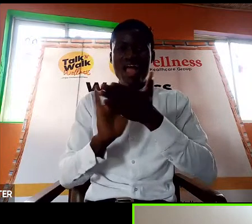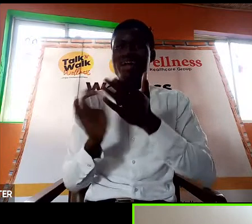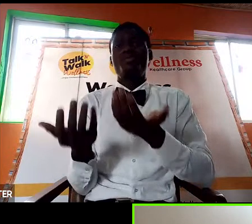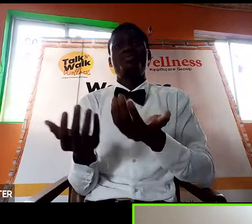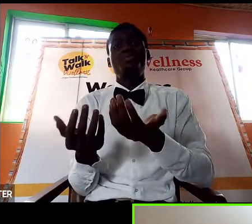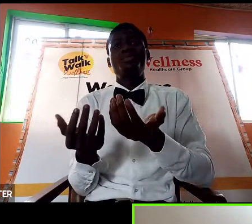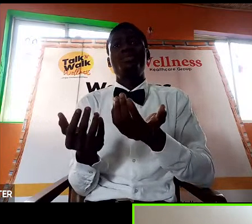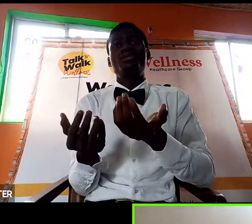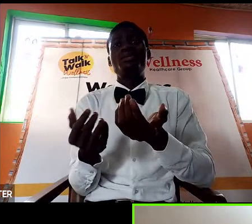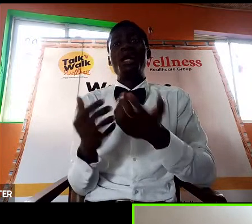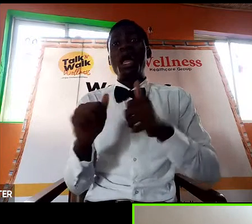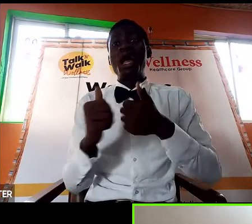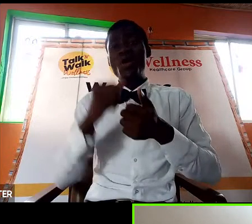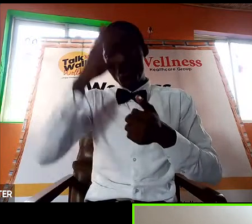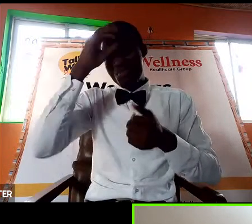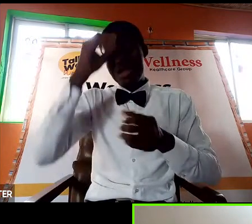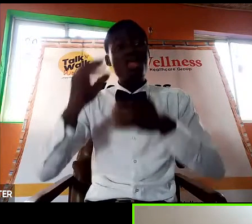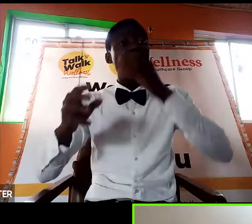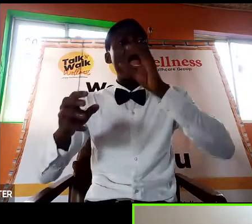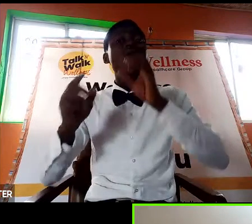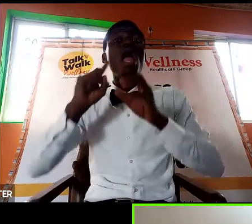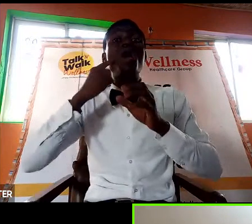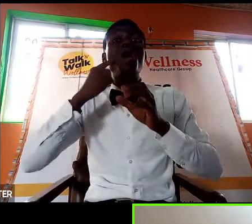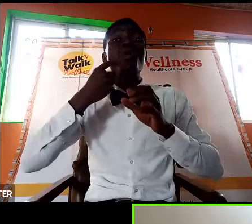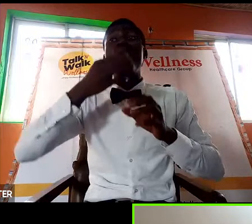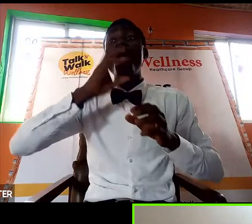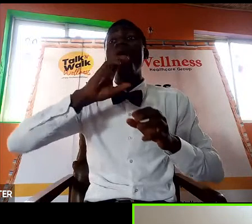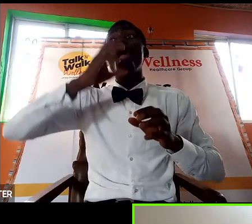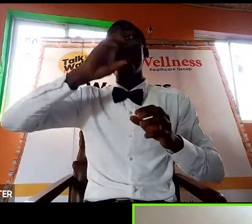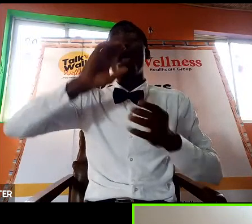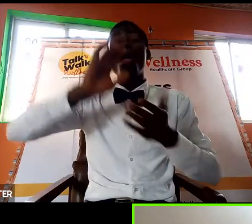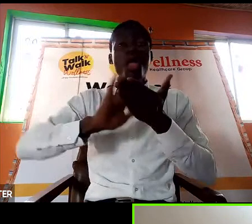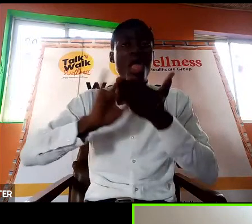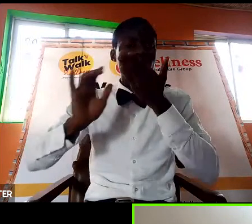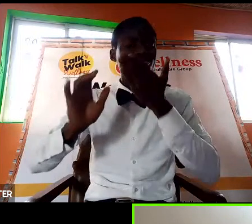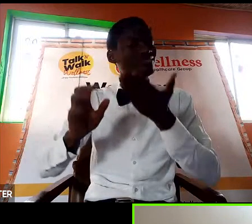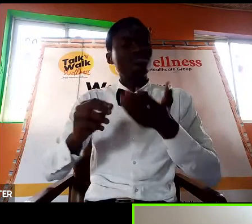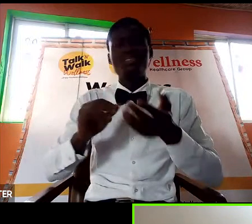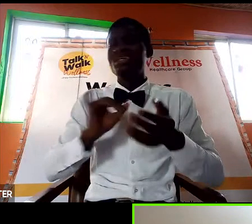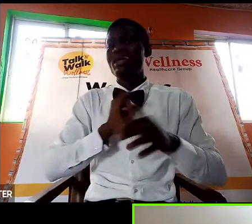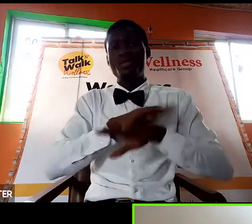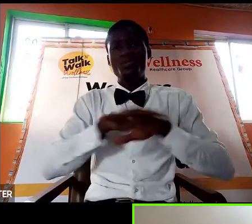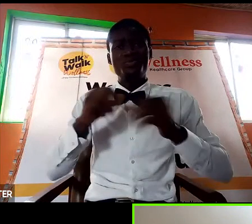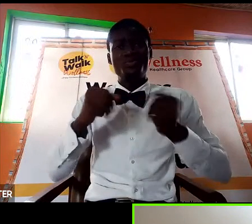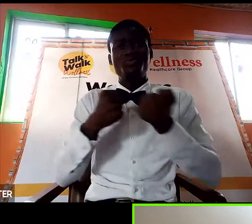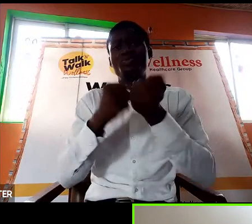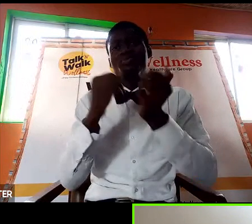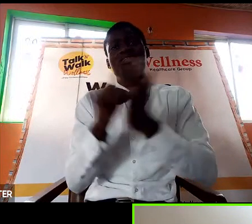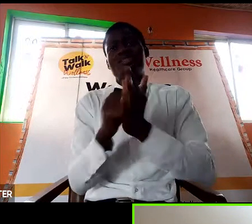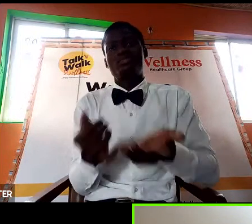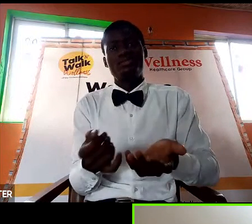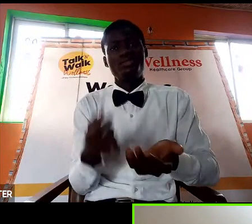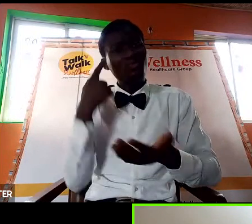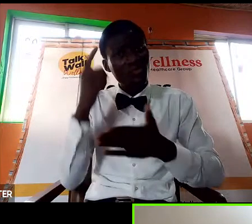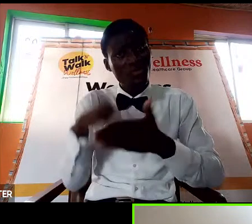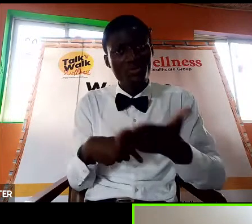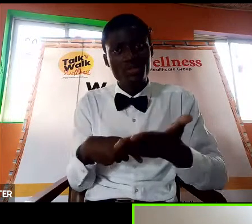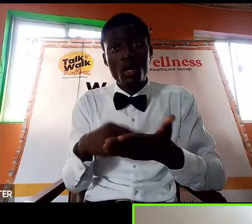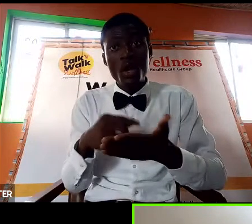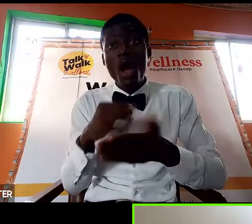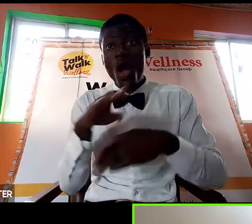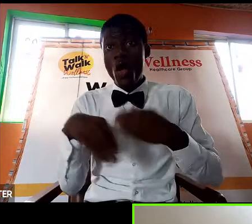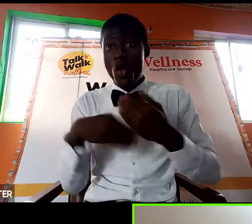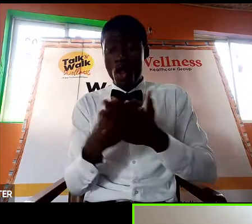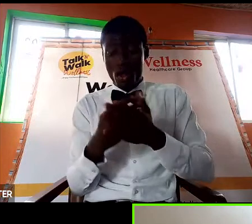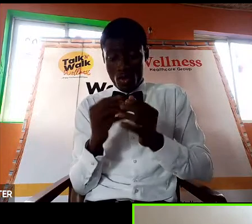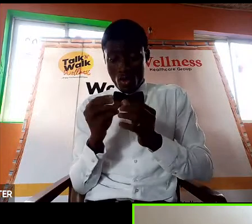of these things, I'm not a fan. And I normally tell them every opportunity that I have that, you know what, there's something Yoruba used to say,